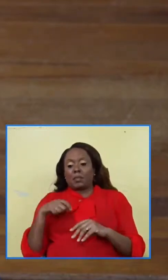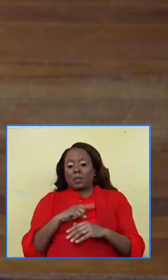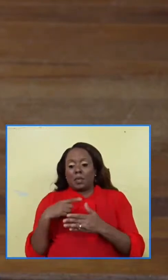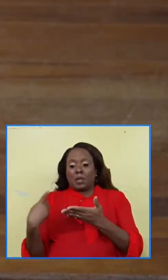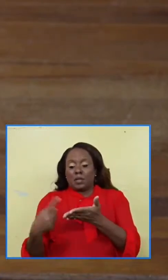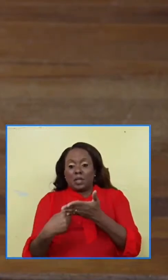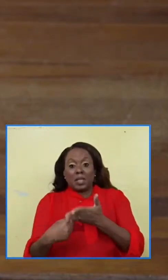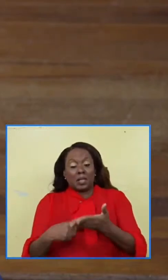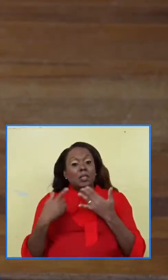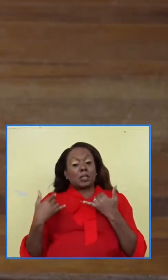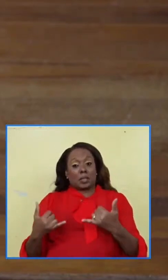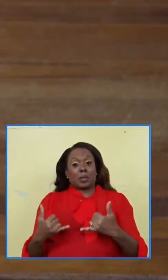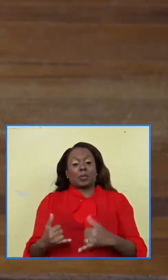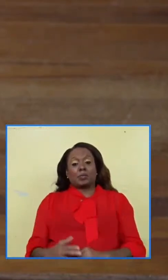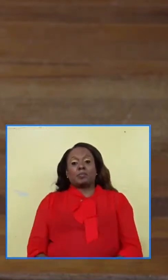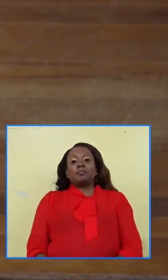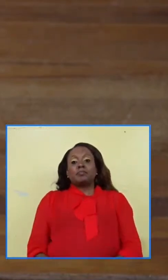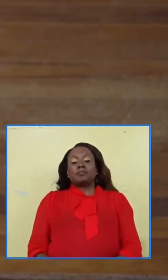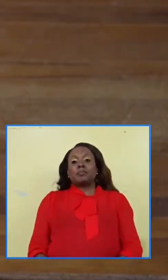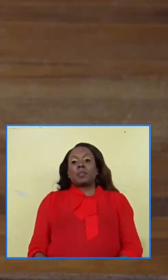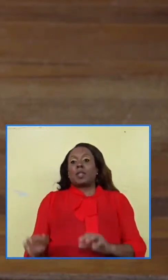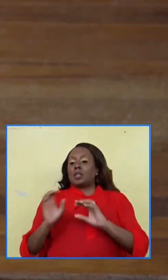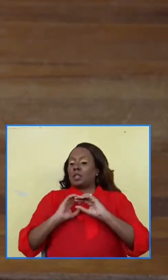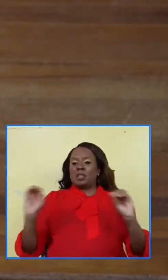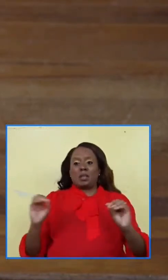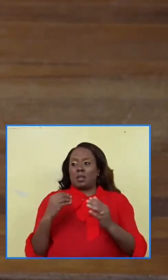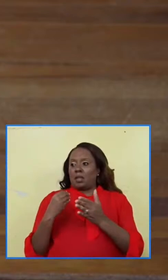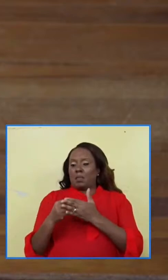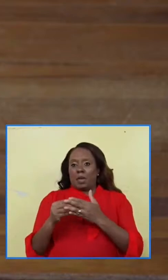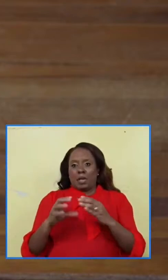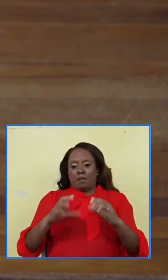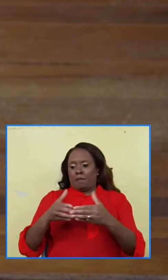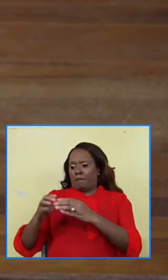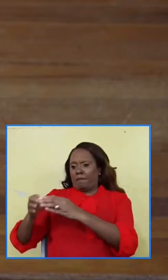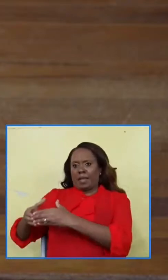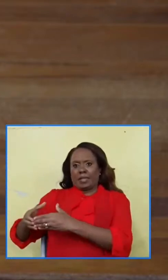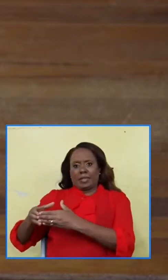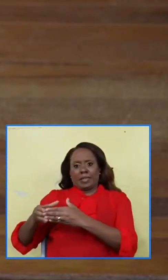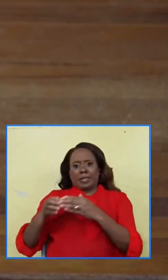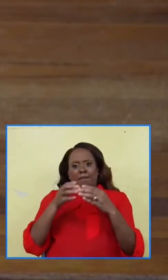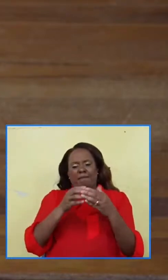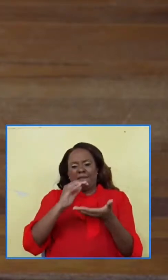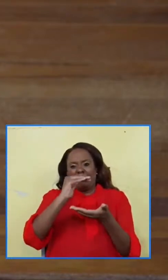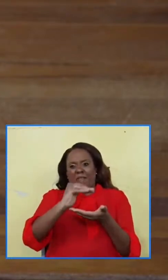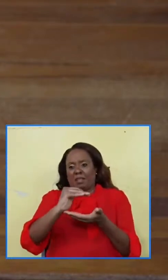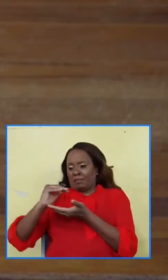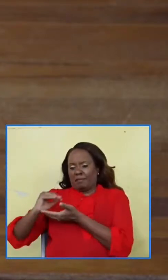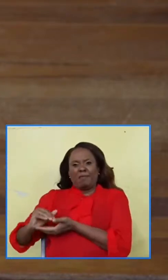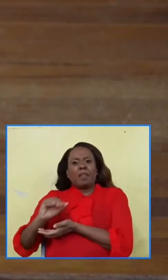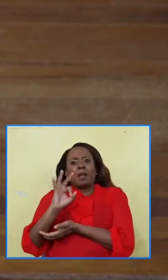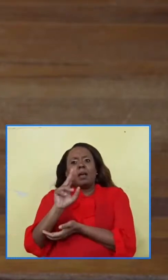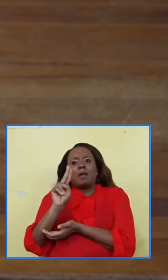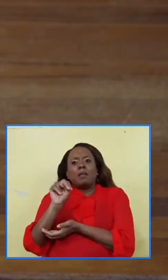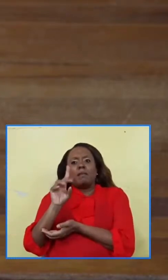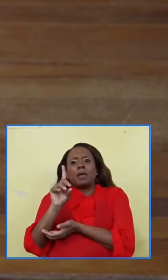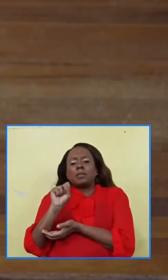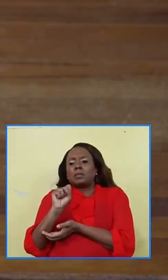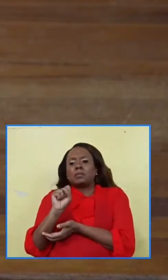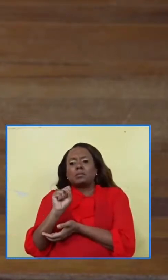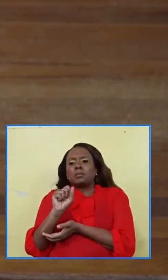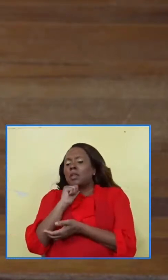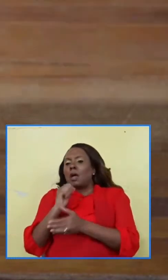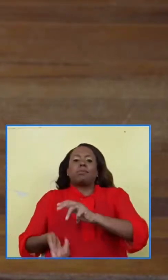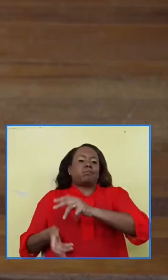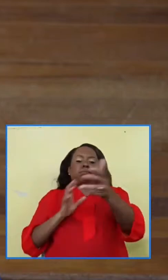discussing here. So none of the funds are in crisis at this point. The unemployment fund is not in crisis, and neither is the